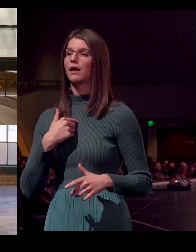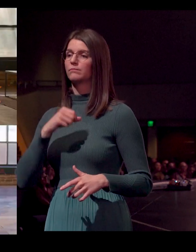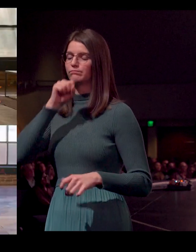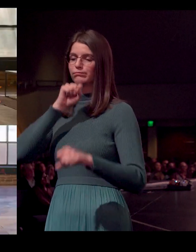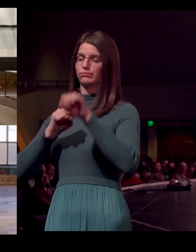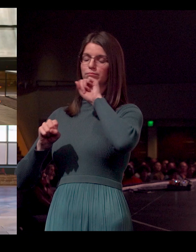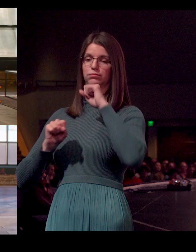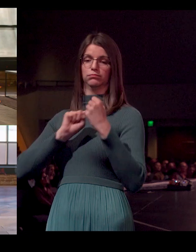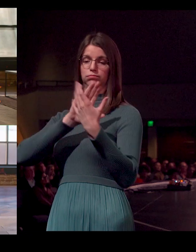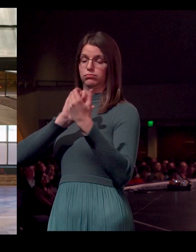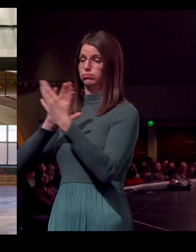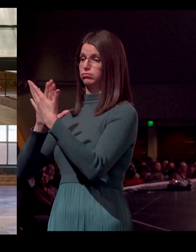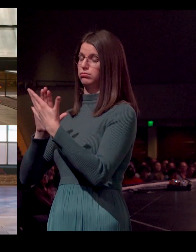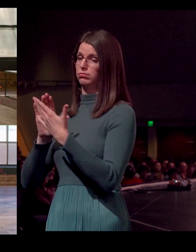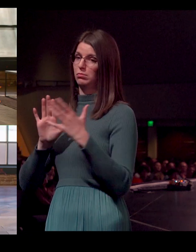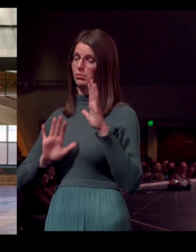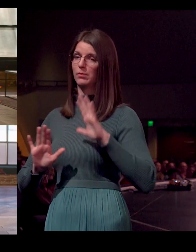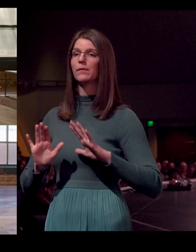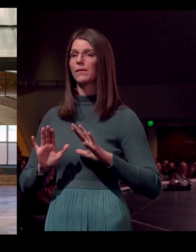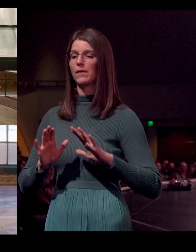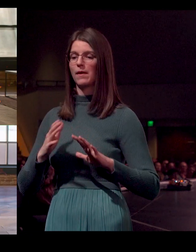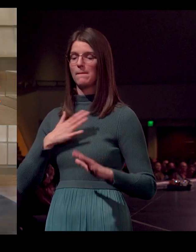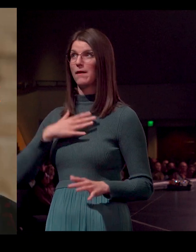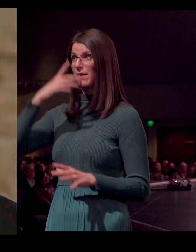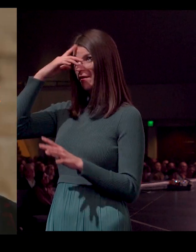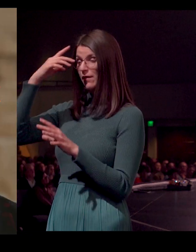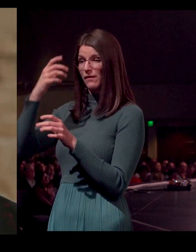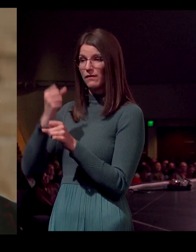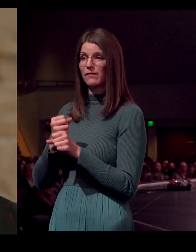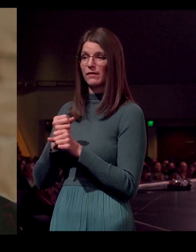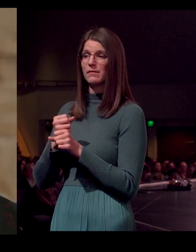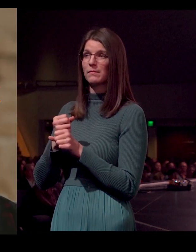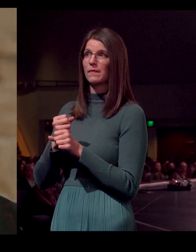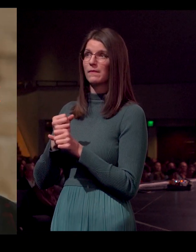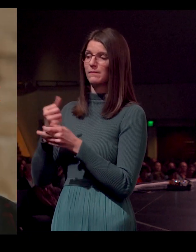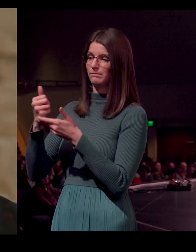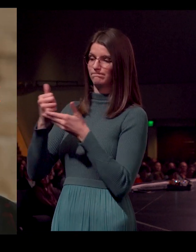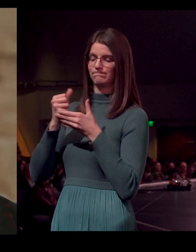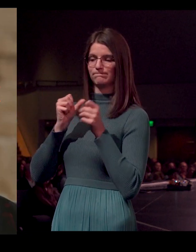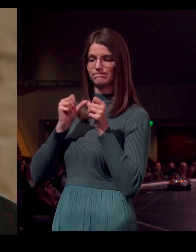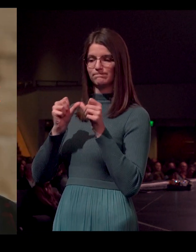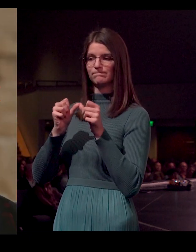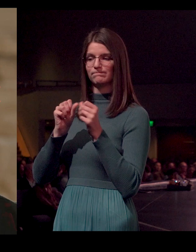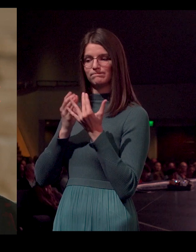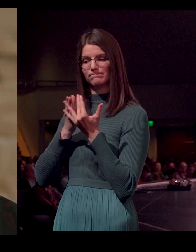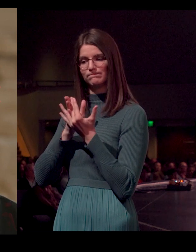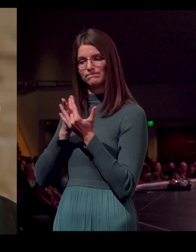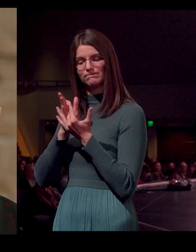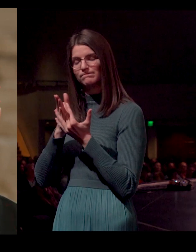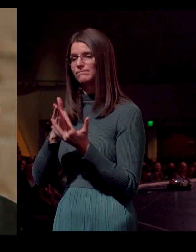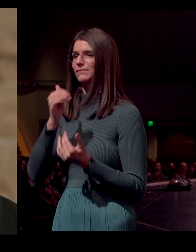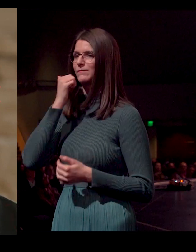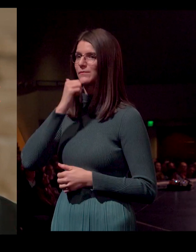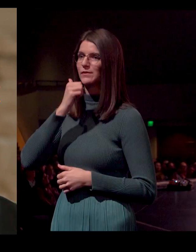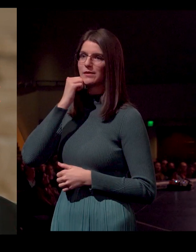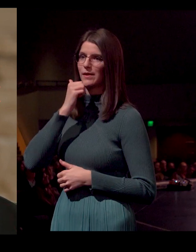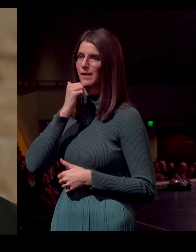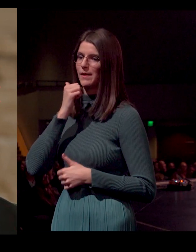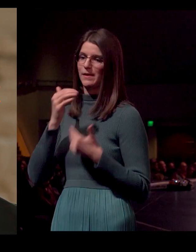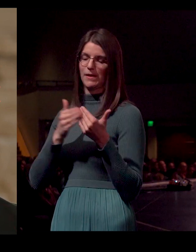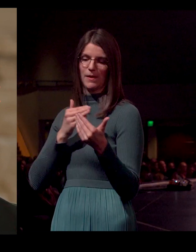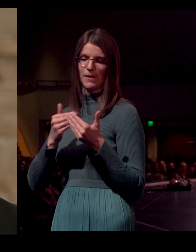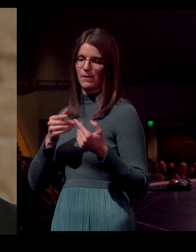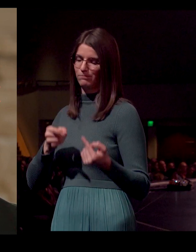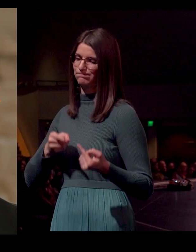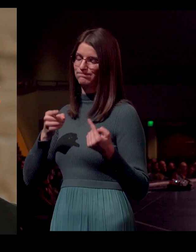what gets me through every single day, no matter how difficult times are, because they're gonna still continue, and I'm in a